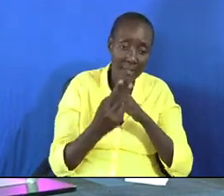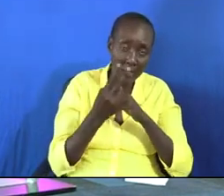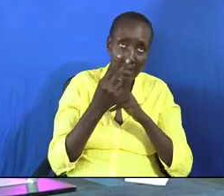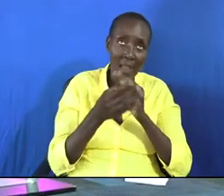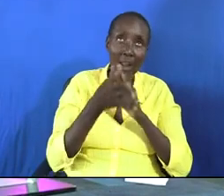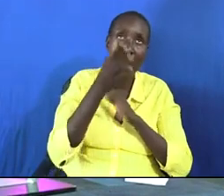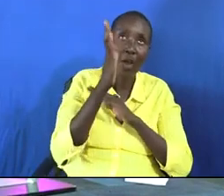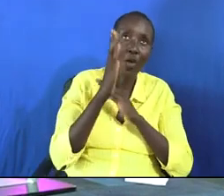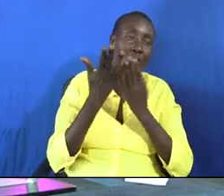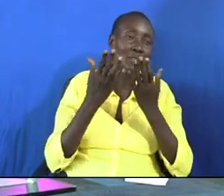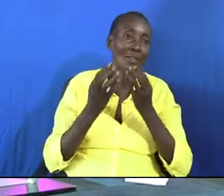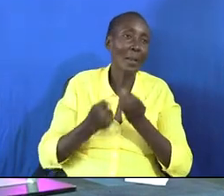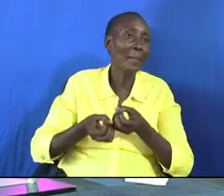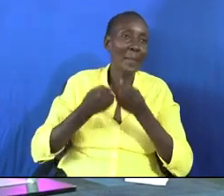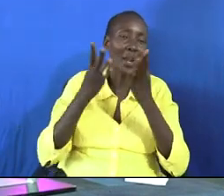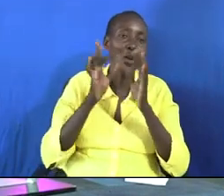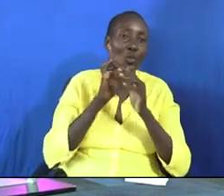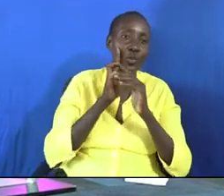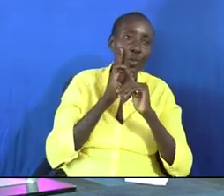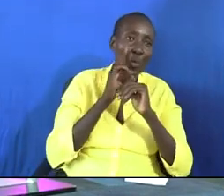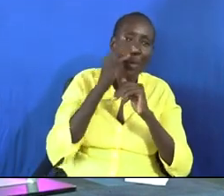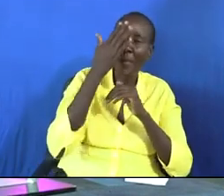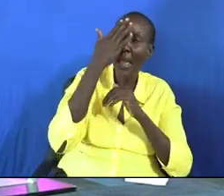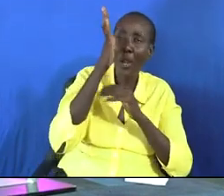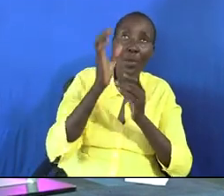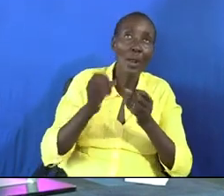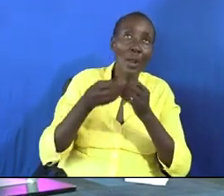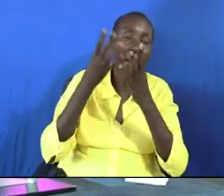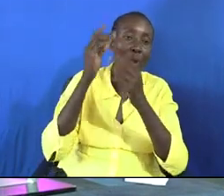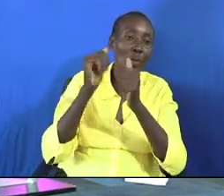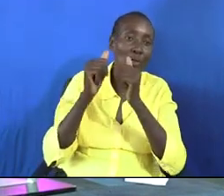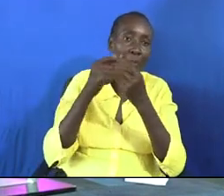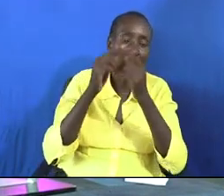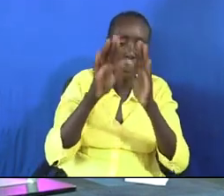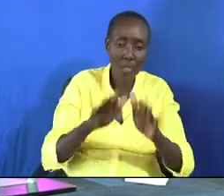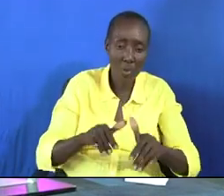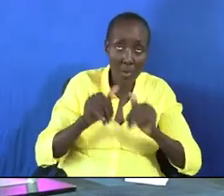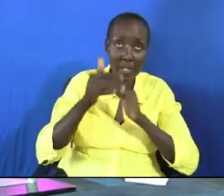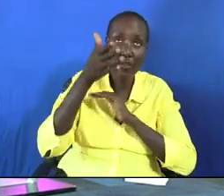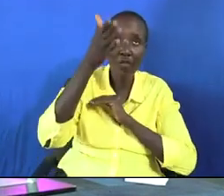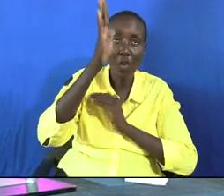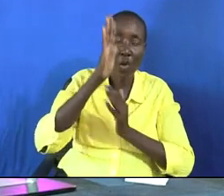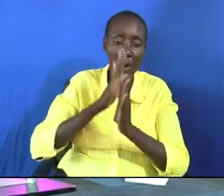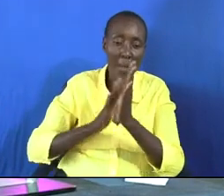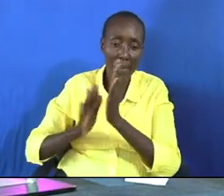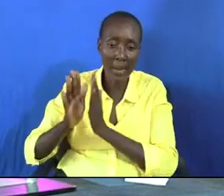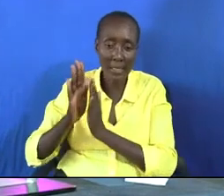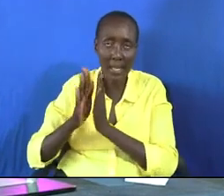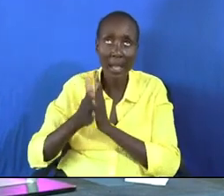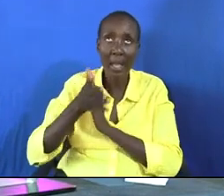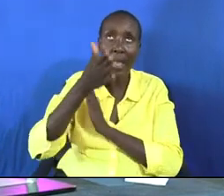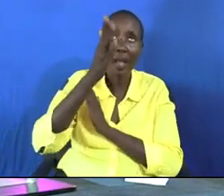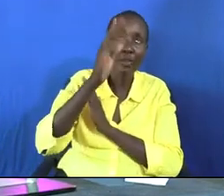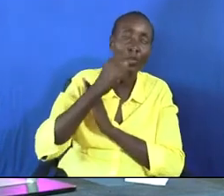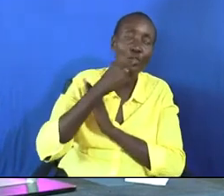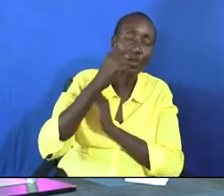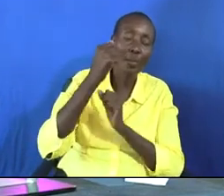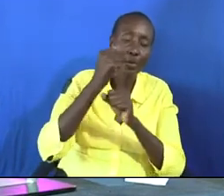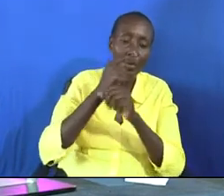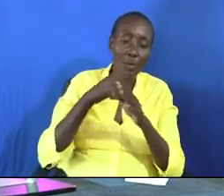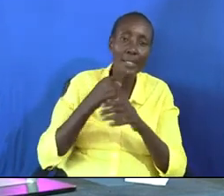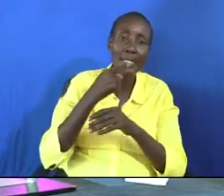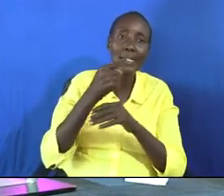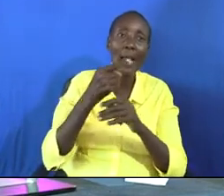wonders tomorrow. He didn't know how these wonders would be, but he waited for God's strategies, and God told him what to do. Tell